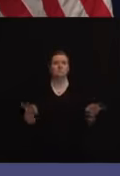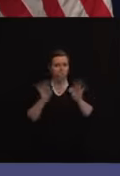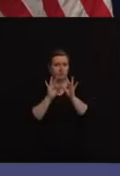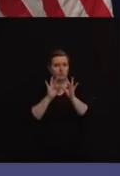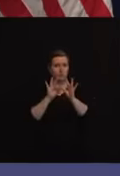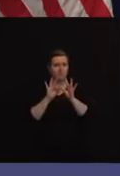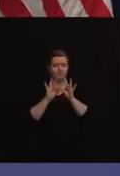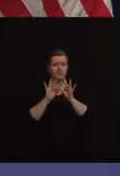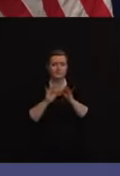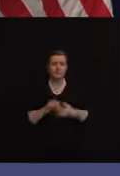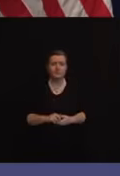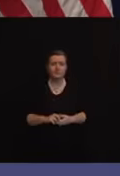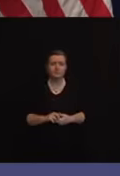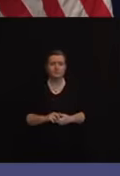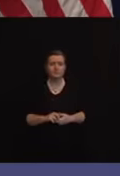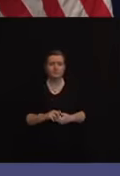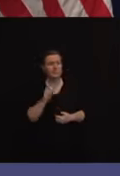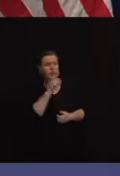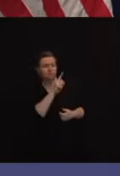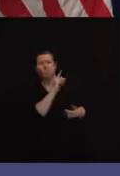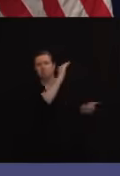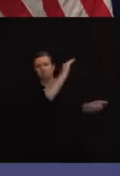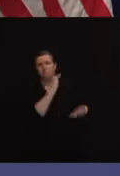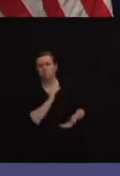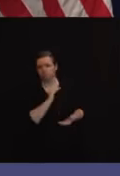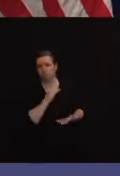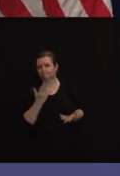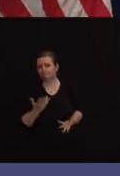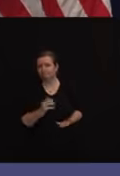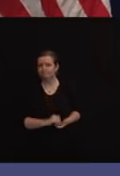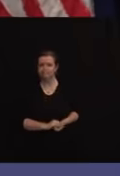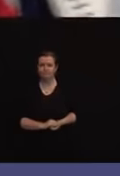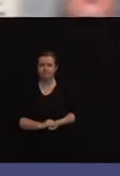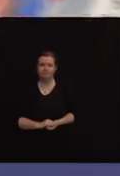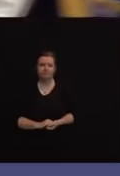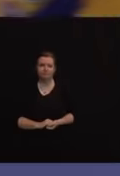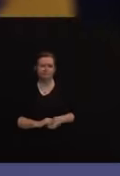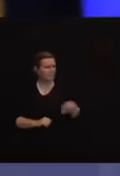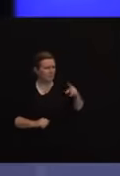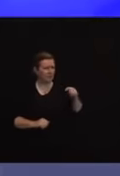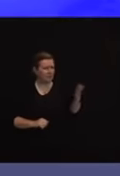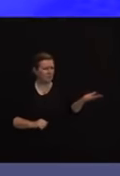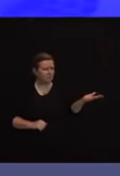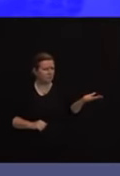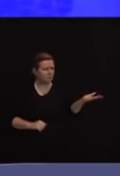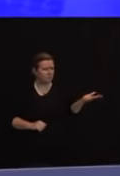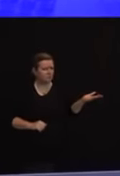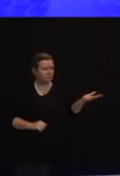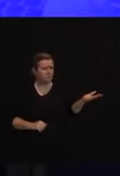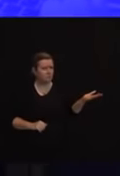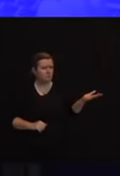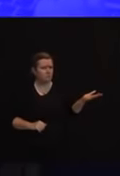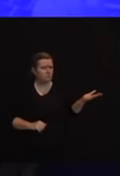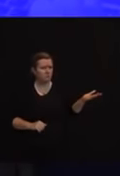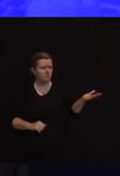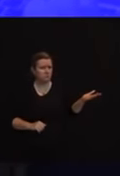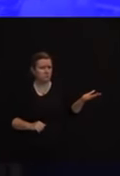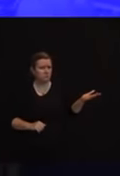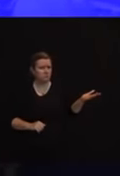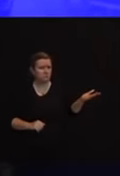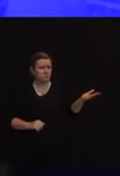response to that ask. Pat, what have you been commandeering lately? We have not commandeered one item that was